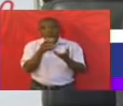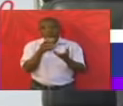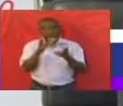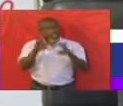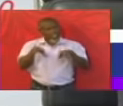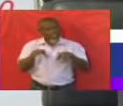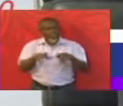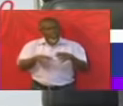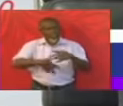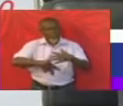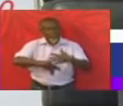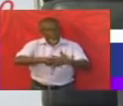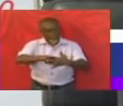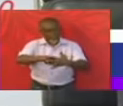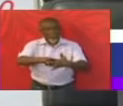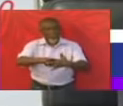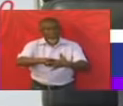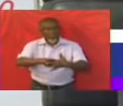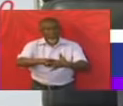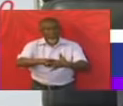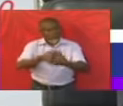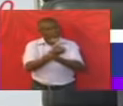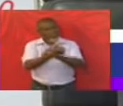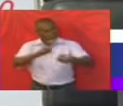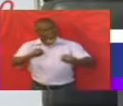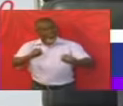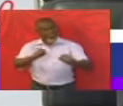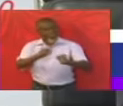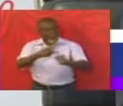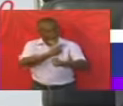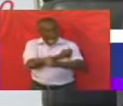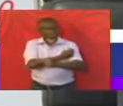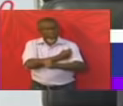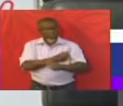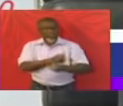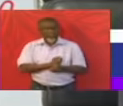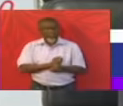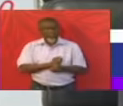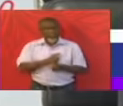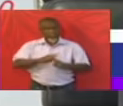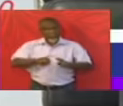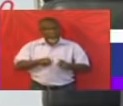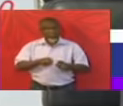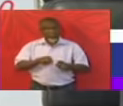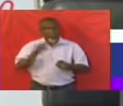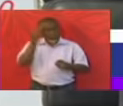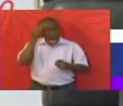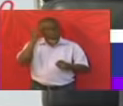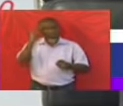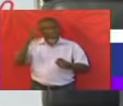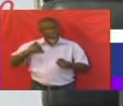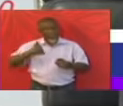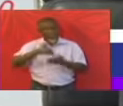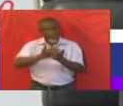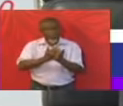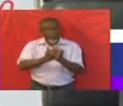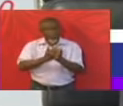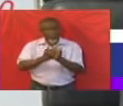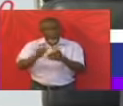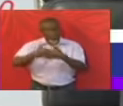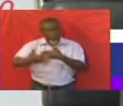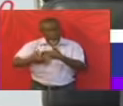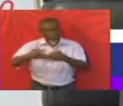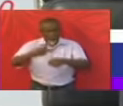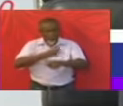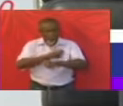the advice is you can safely take your vaccines. But we know that some women will indeed get pregnant after taking their first dose, if it's a 2-dose type